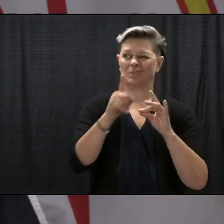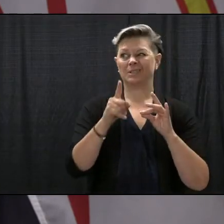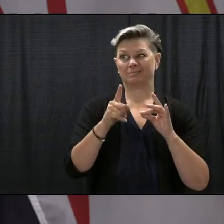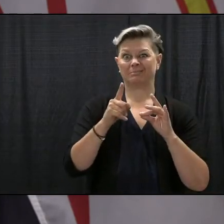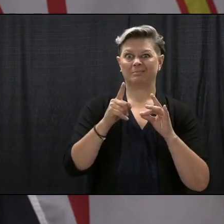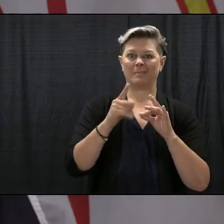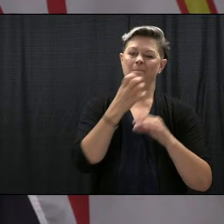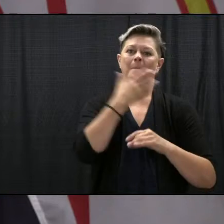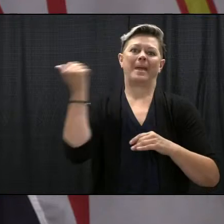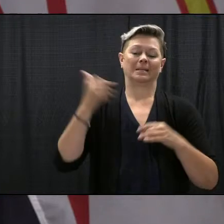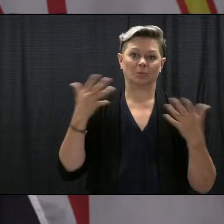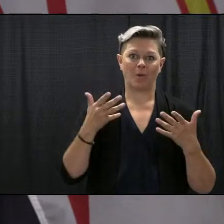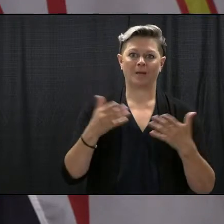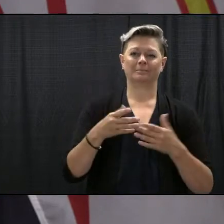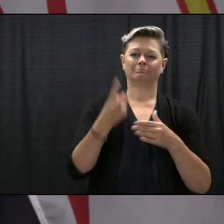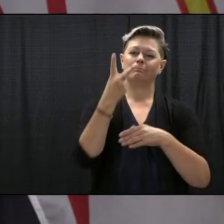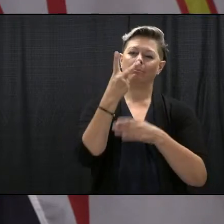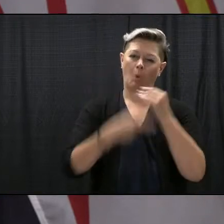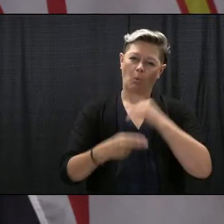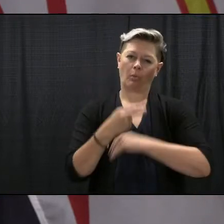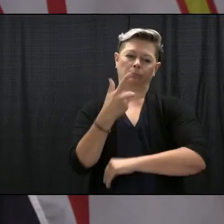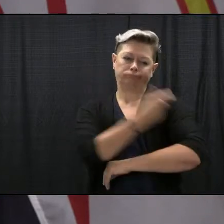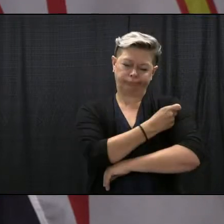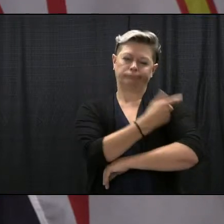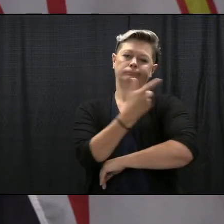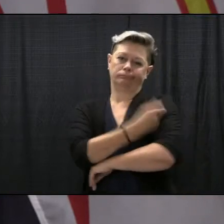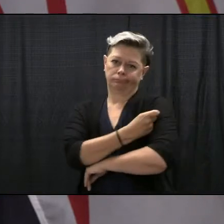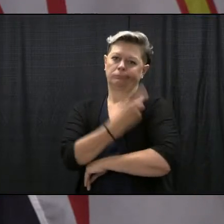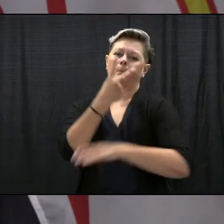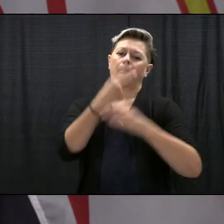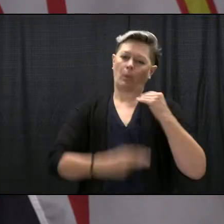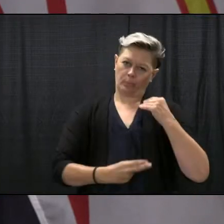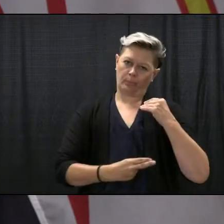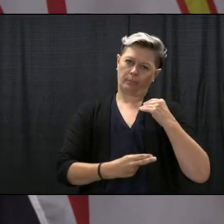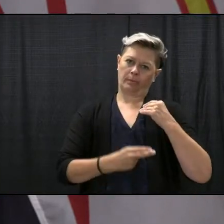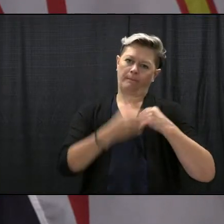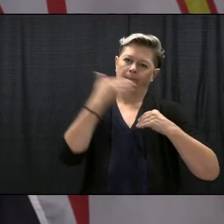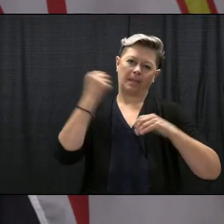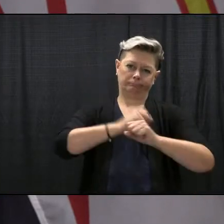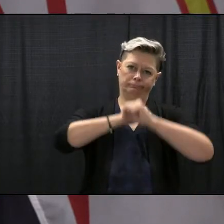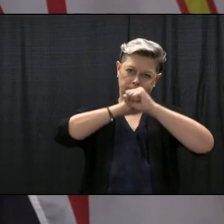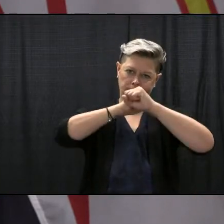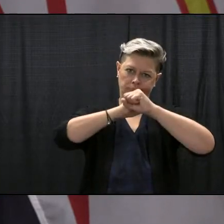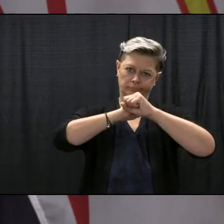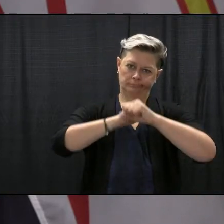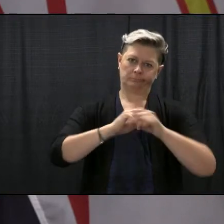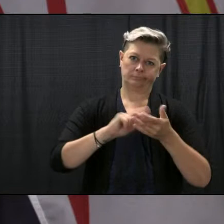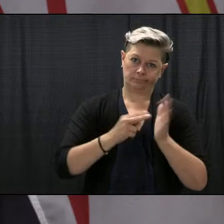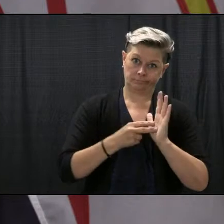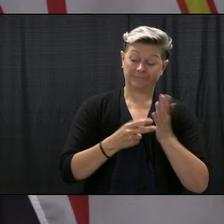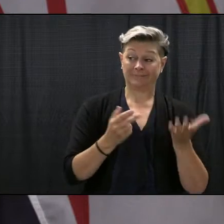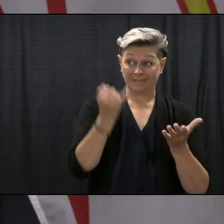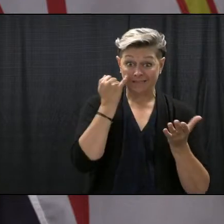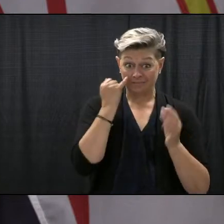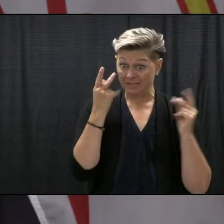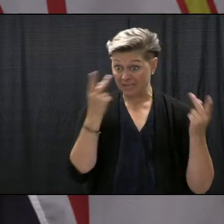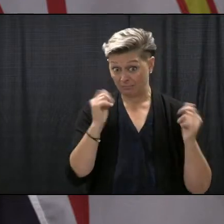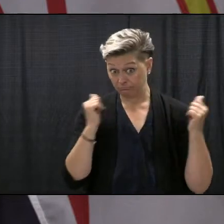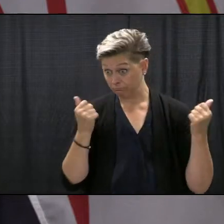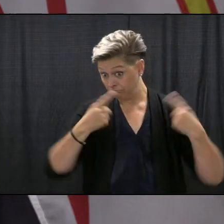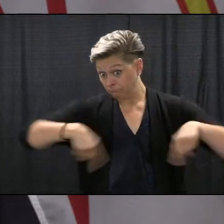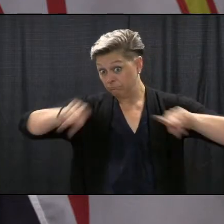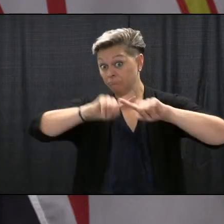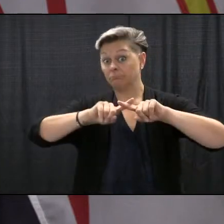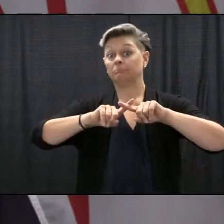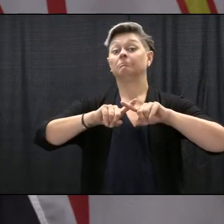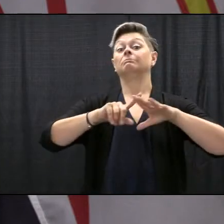to make sure you have the maximum protection possible. And our goal is to see at least 80% of the eligible population, which is still